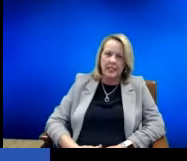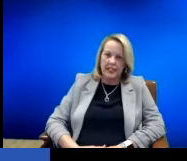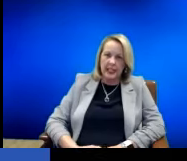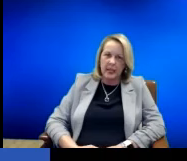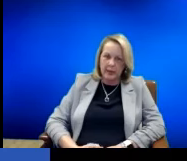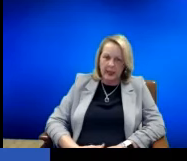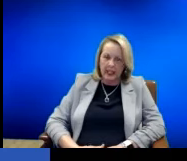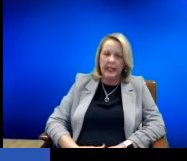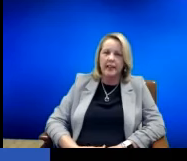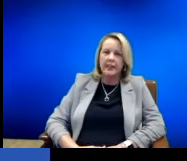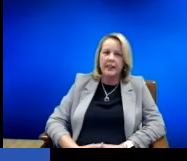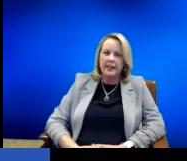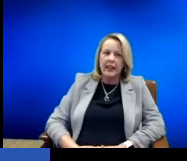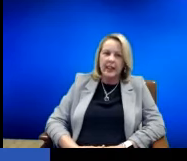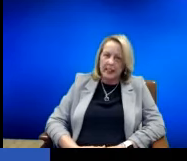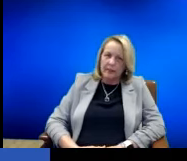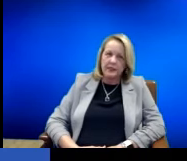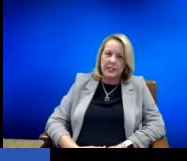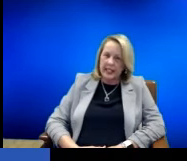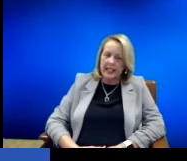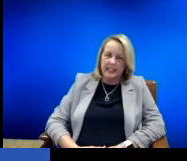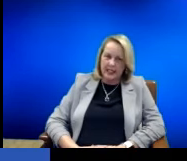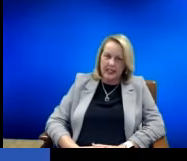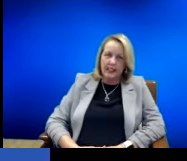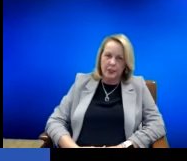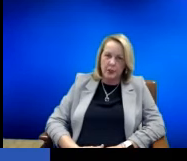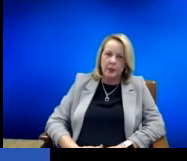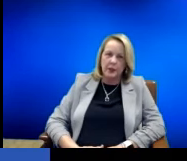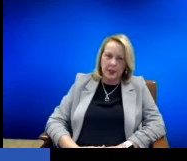$370,000 in an ABLE account at